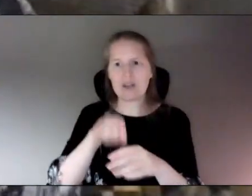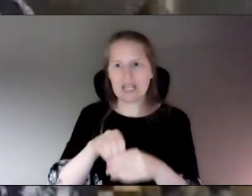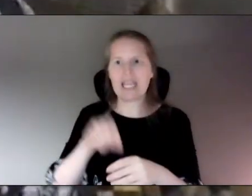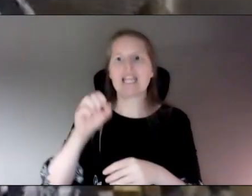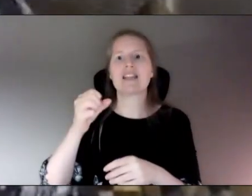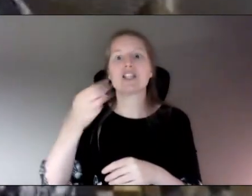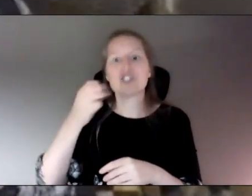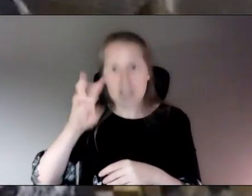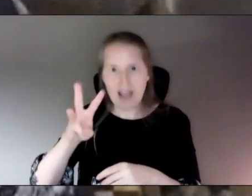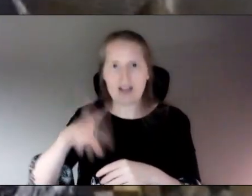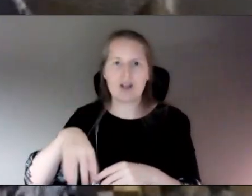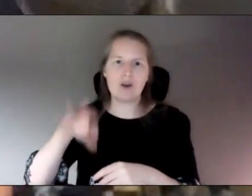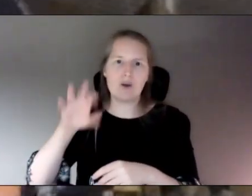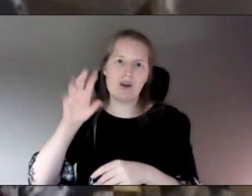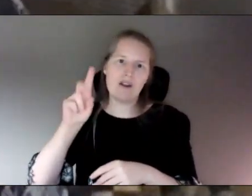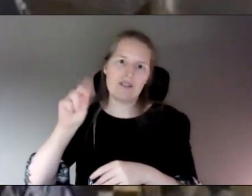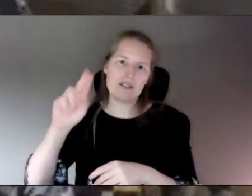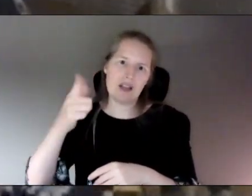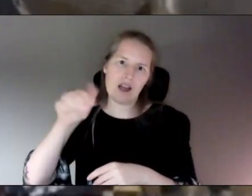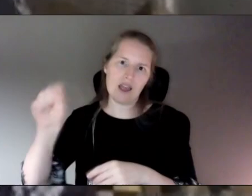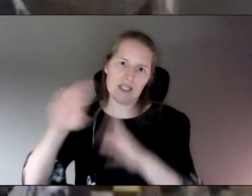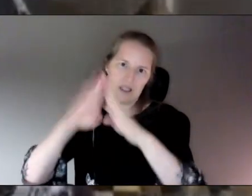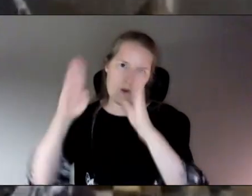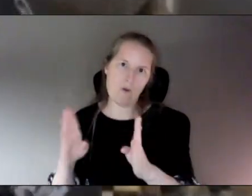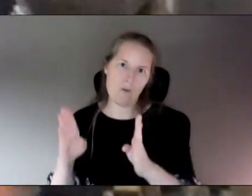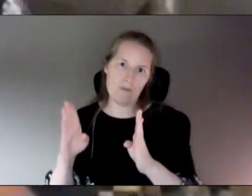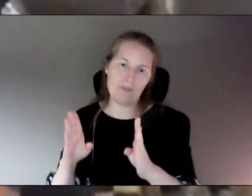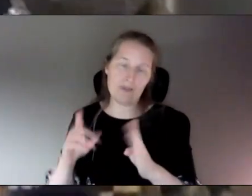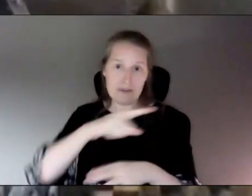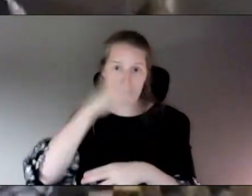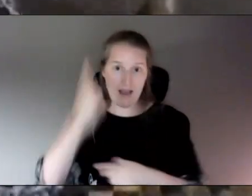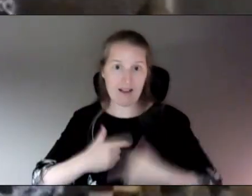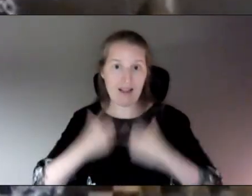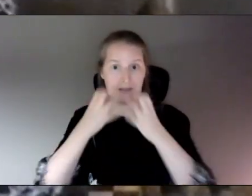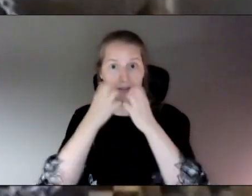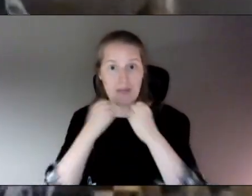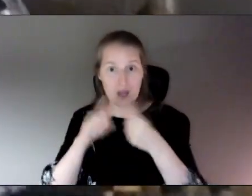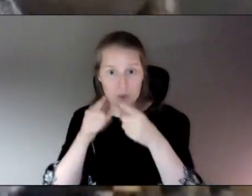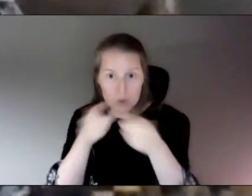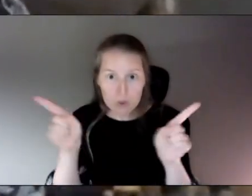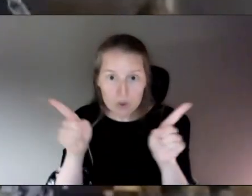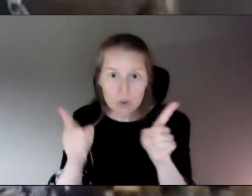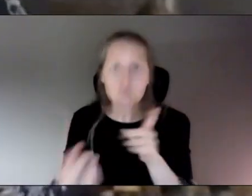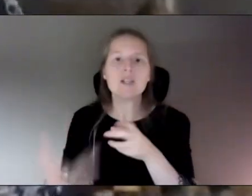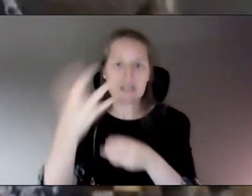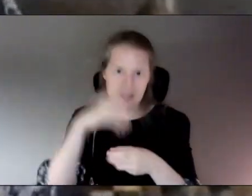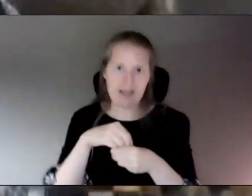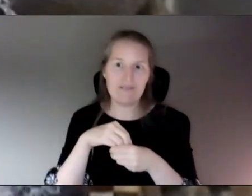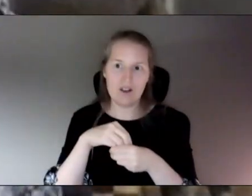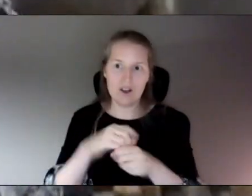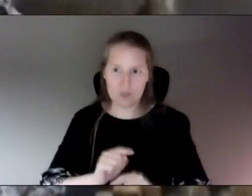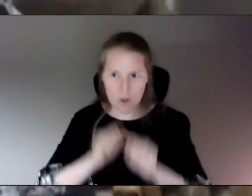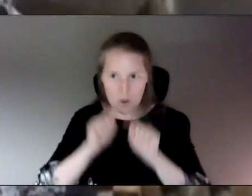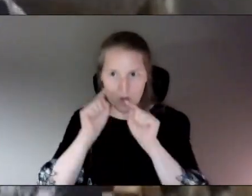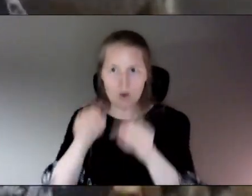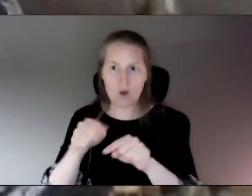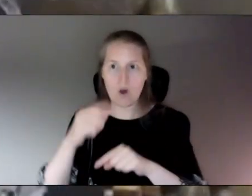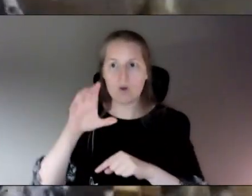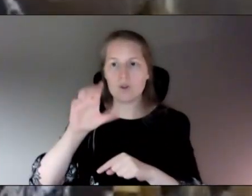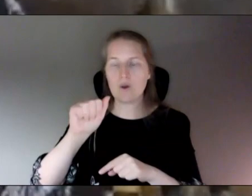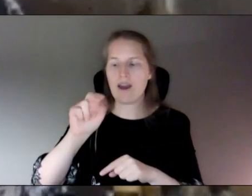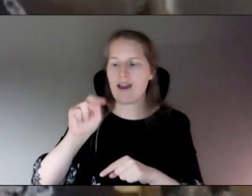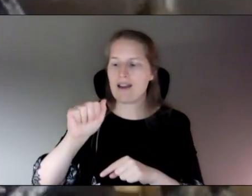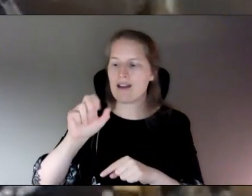home just a few weeks ago. If Black Lives Matter to you, then you should get involved. Go to the Anacostia Coordinating Council. Go